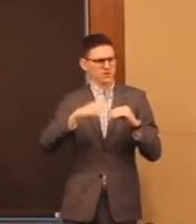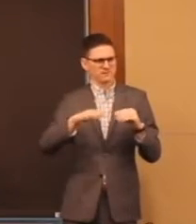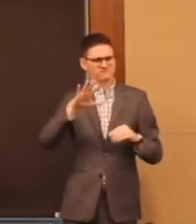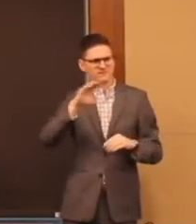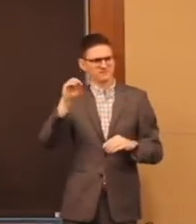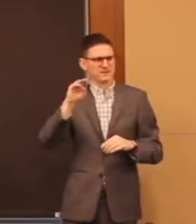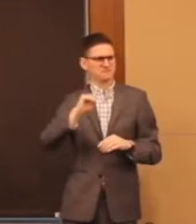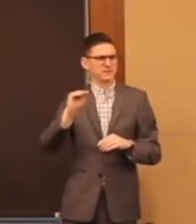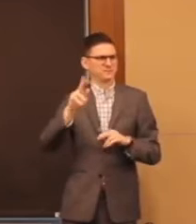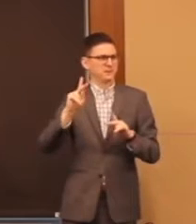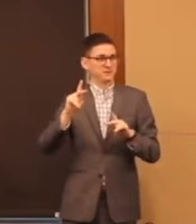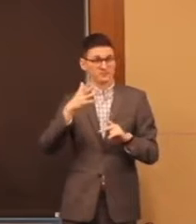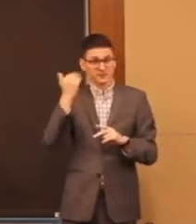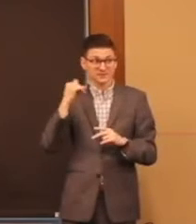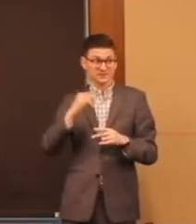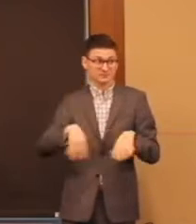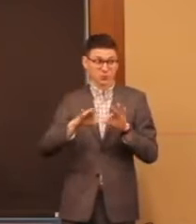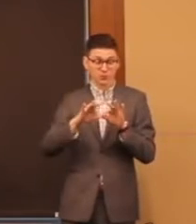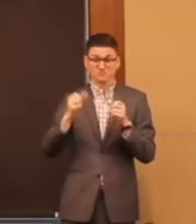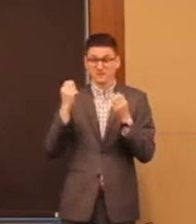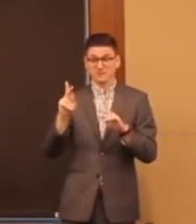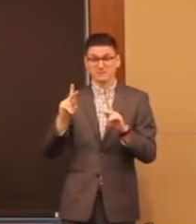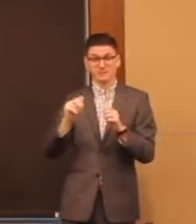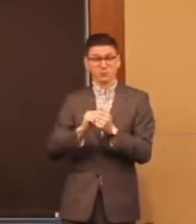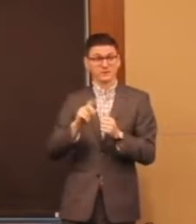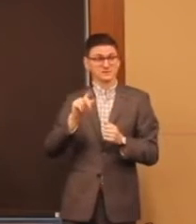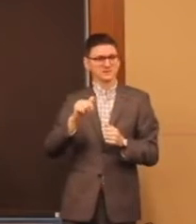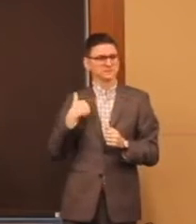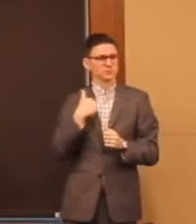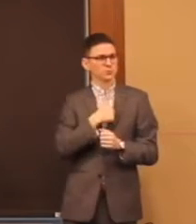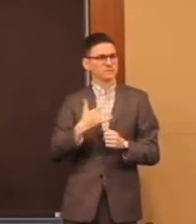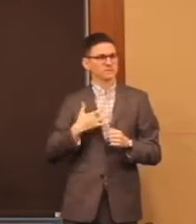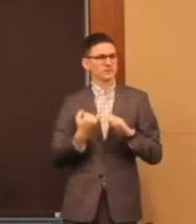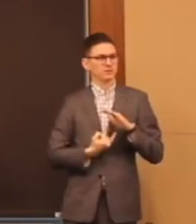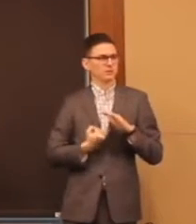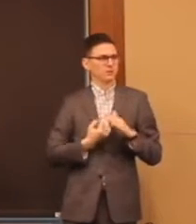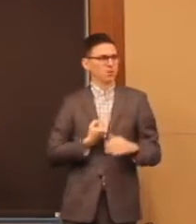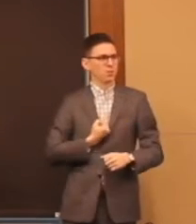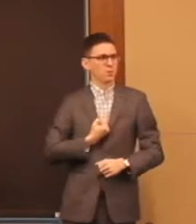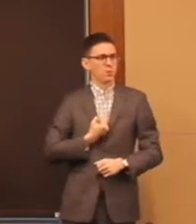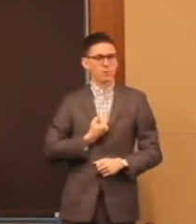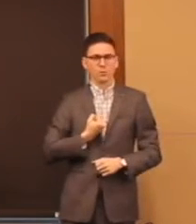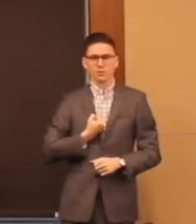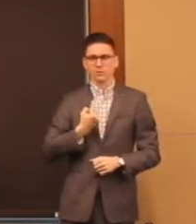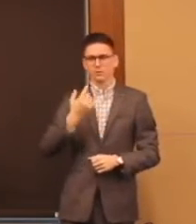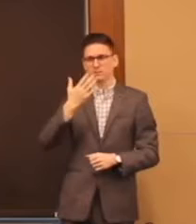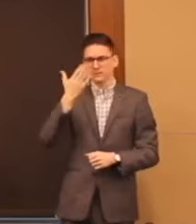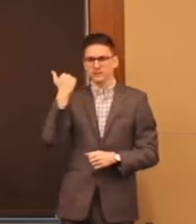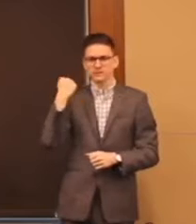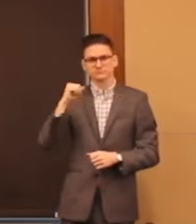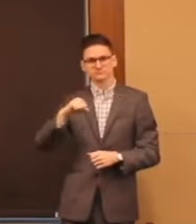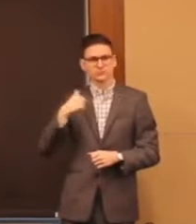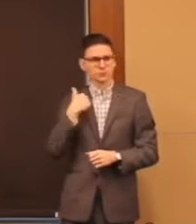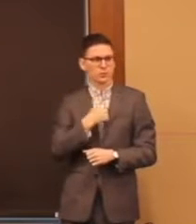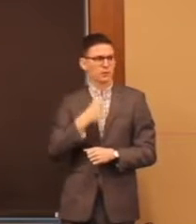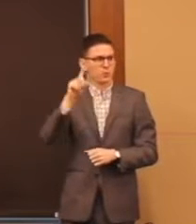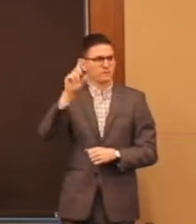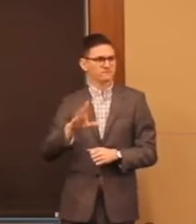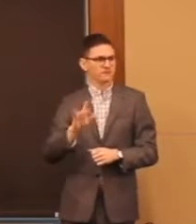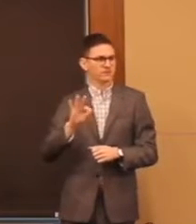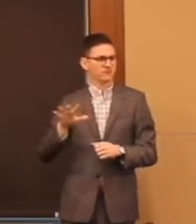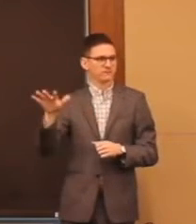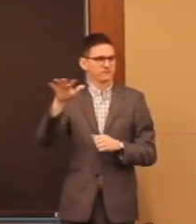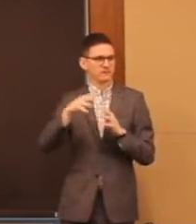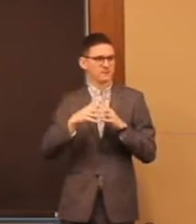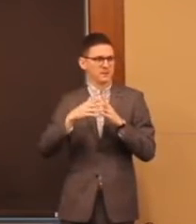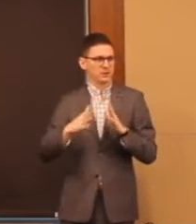because a lot of people with disabilities feel very alone. Because even though we're 1 out of every 5 people,